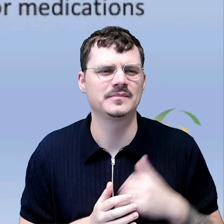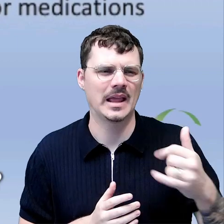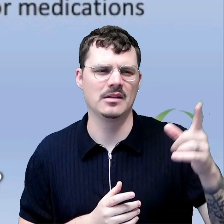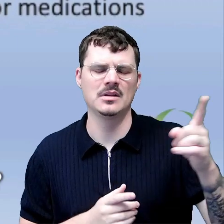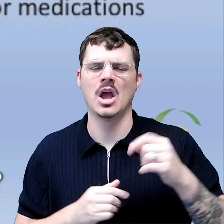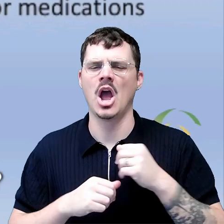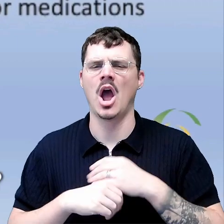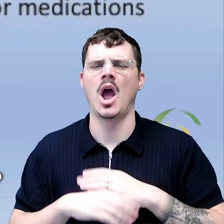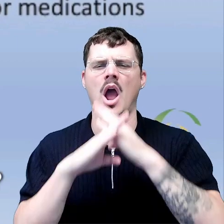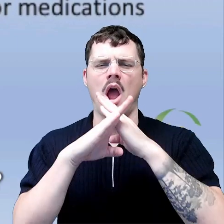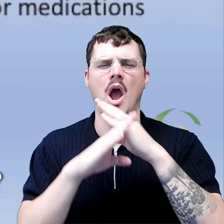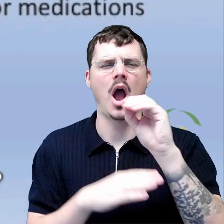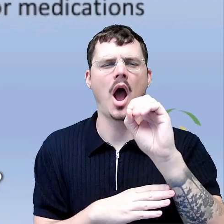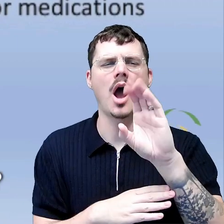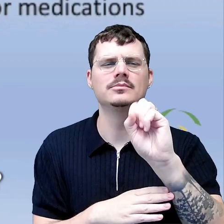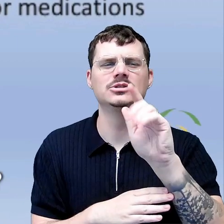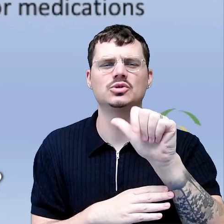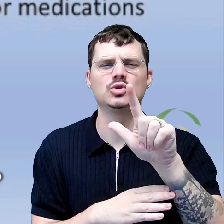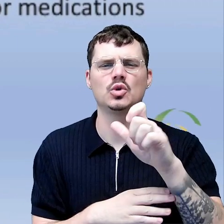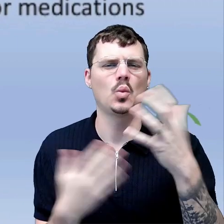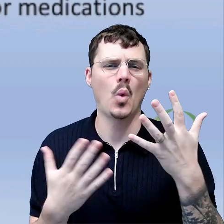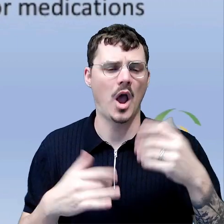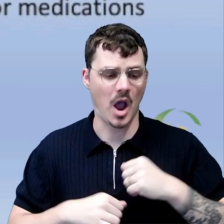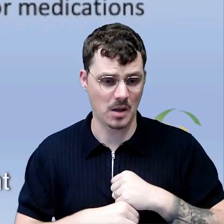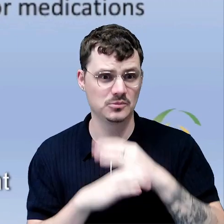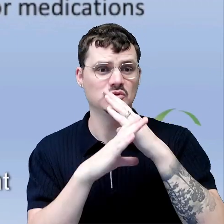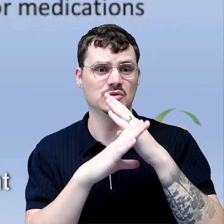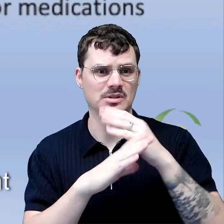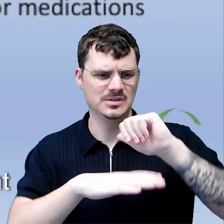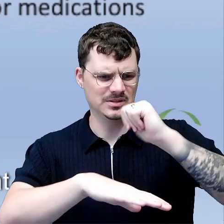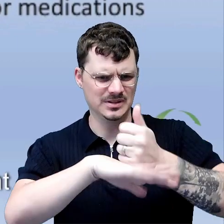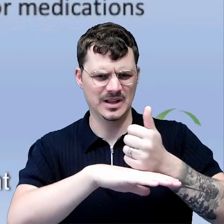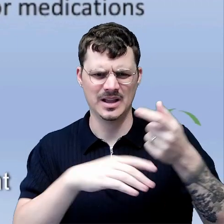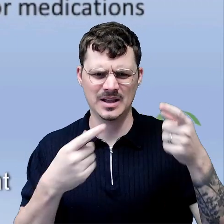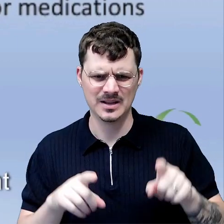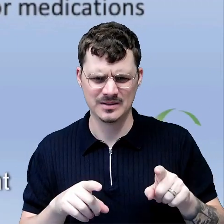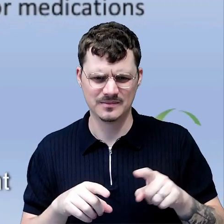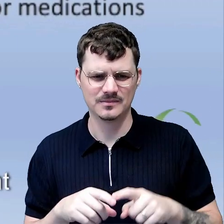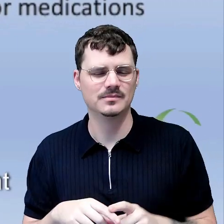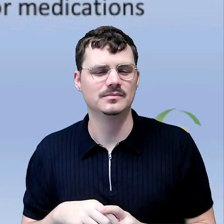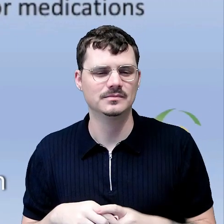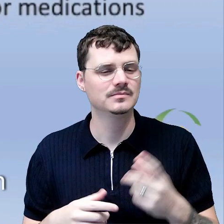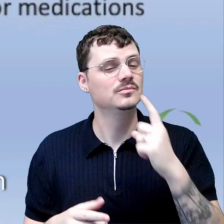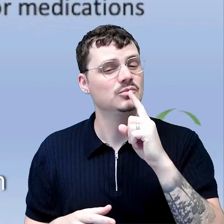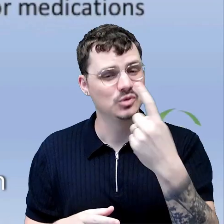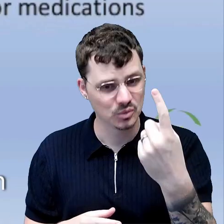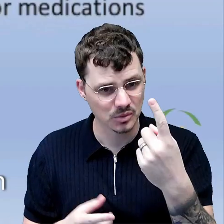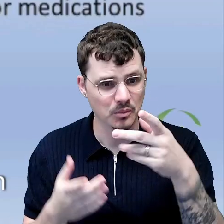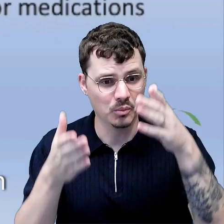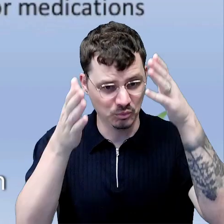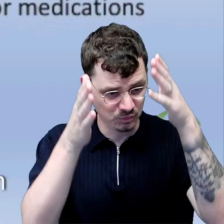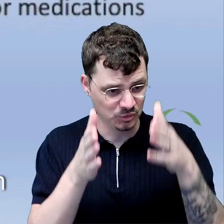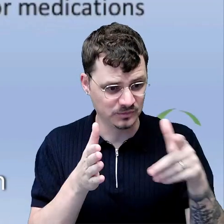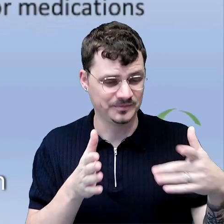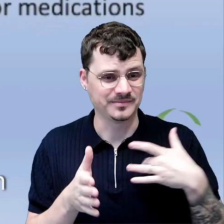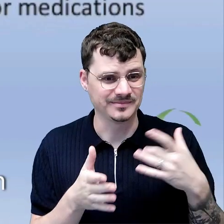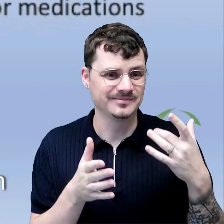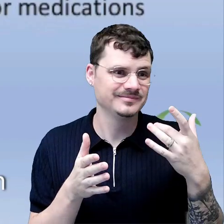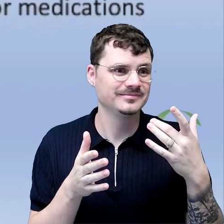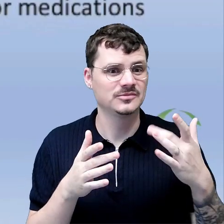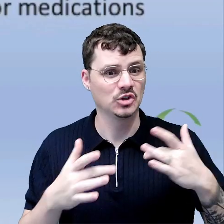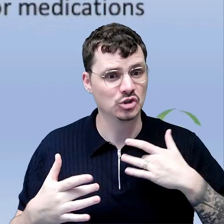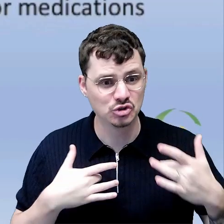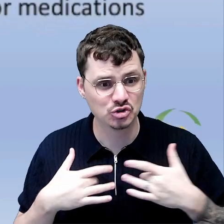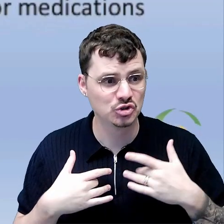Obstacles. What are the obstacles that are in place? Well, for one thing, people get very caught up when somebody's activities of